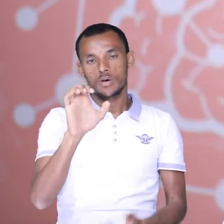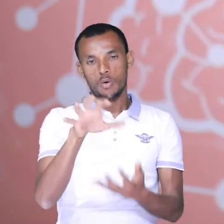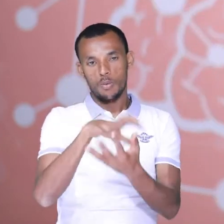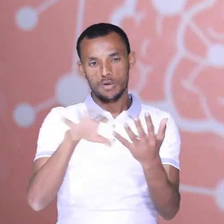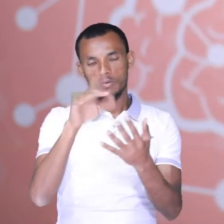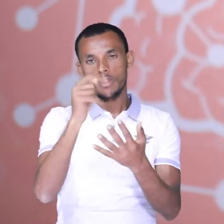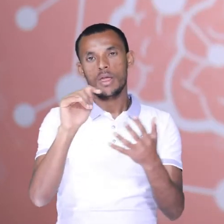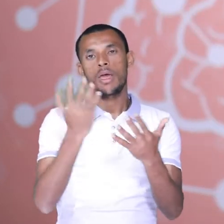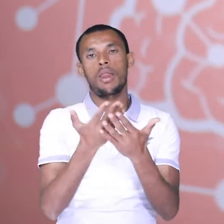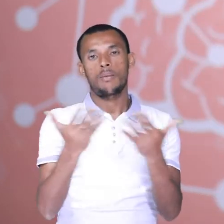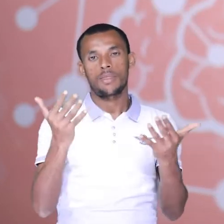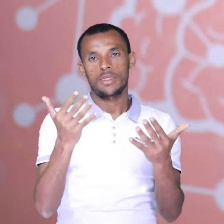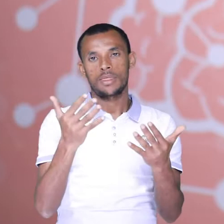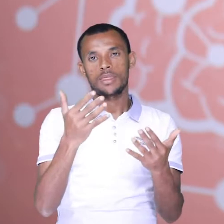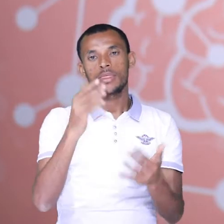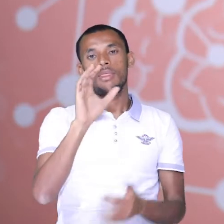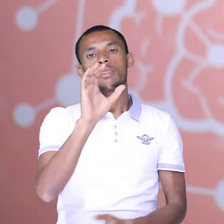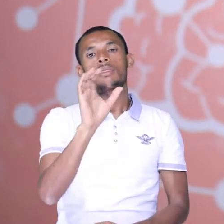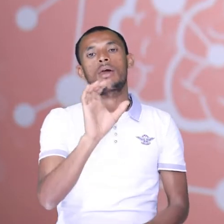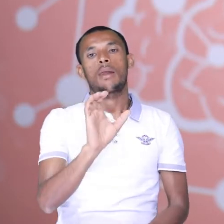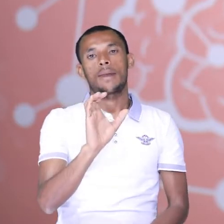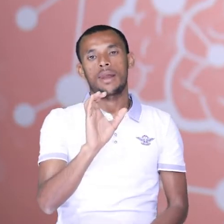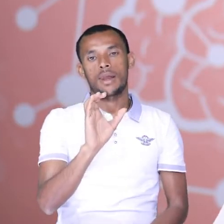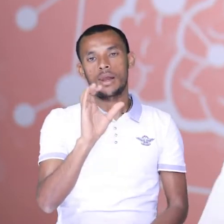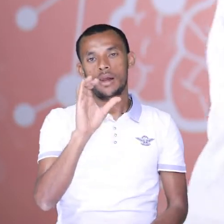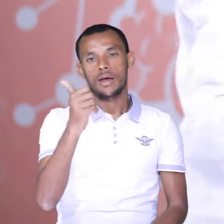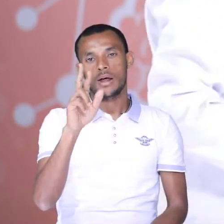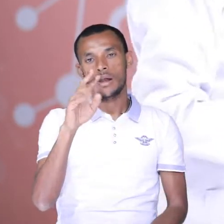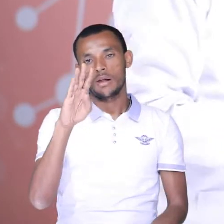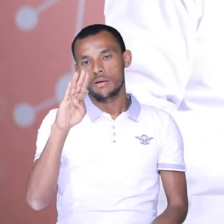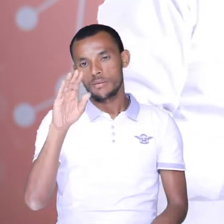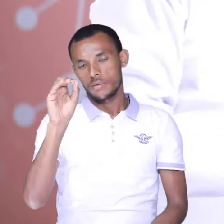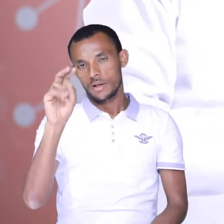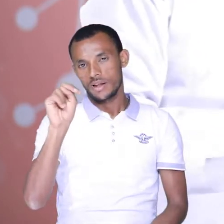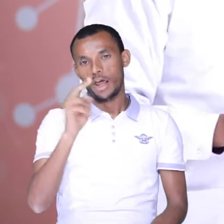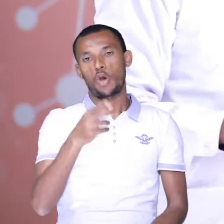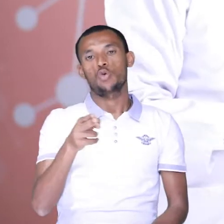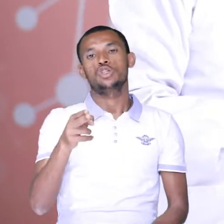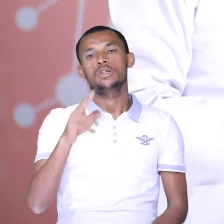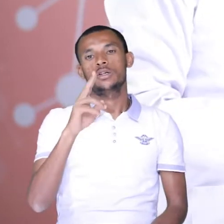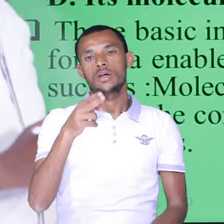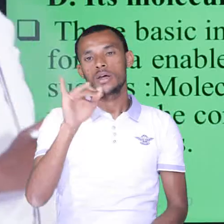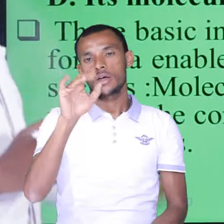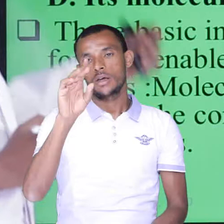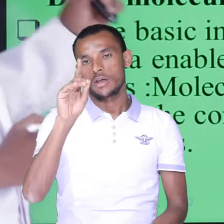elements carbon, hydrogen, and oxygen.